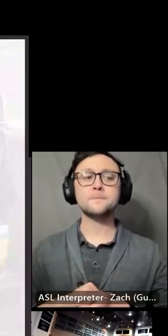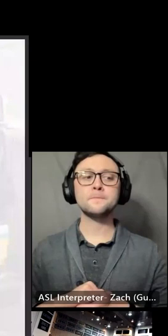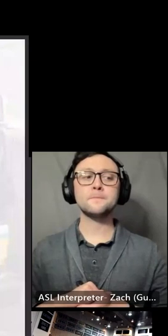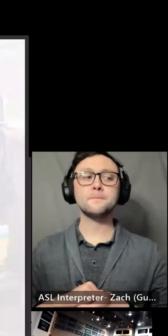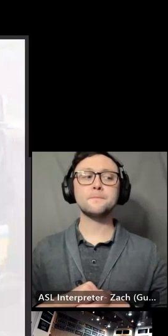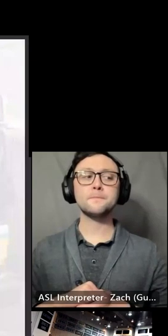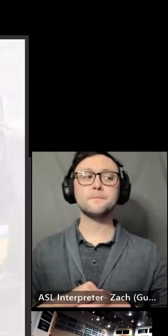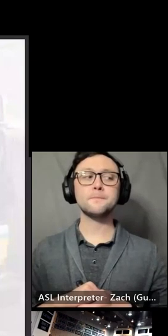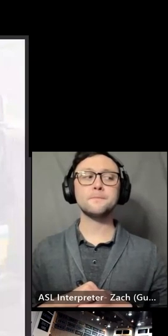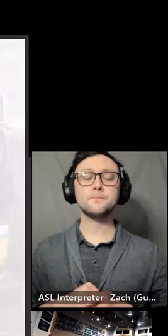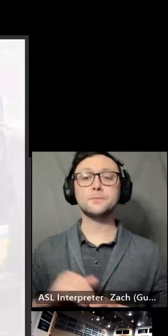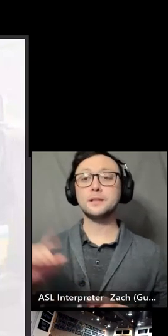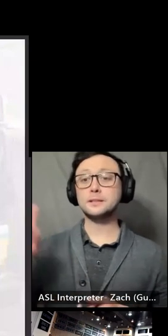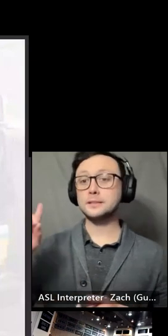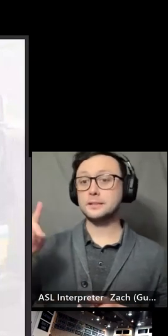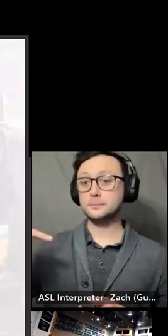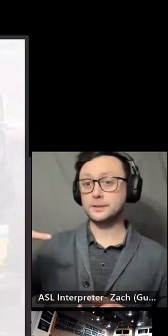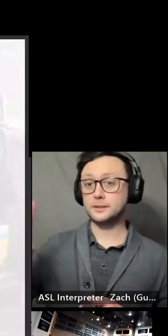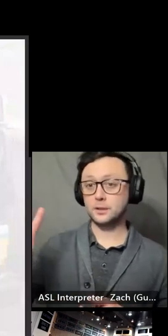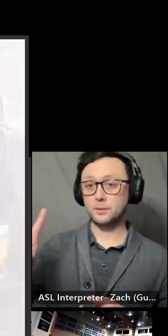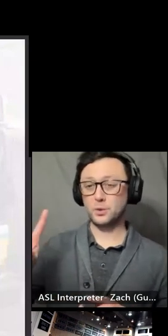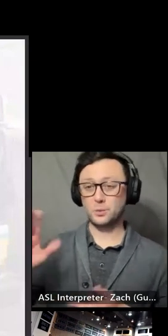so that the DPW site,